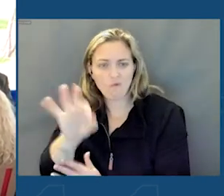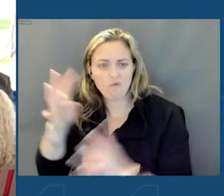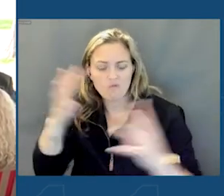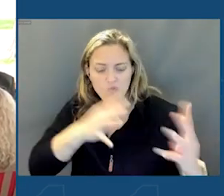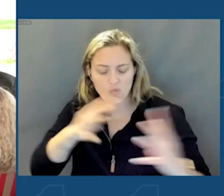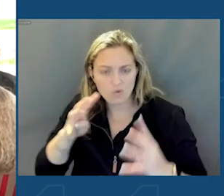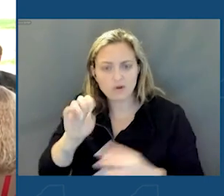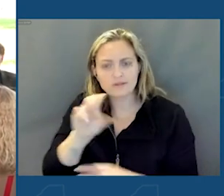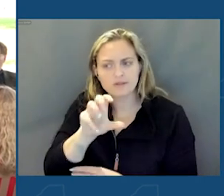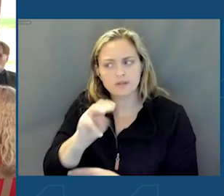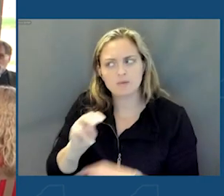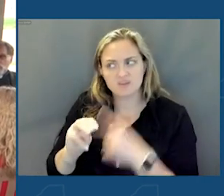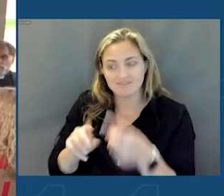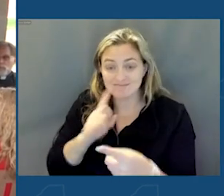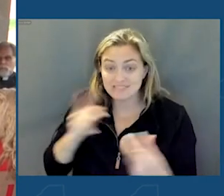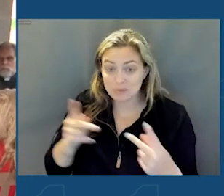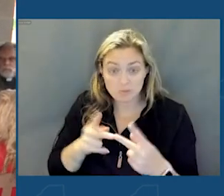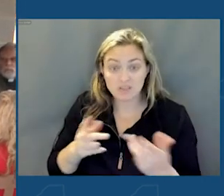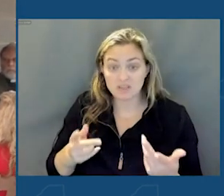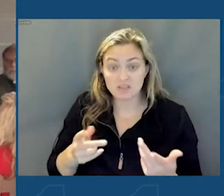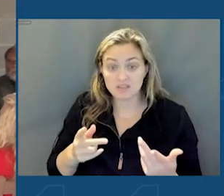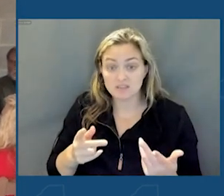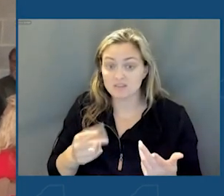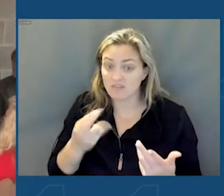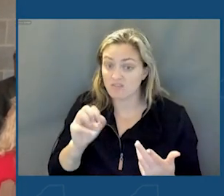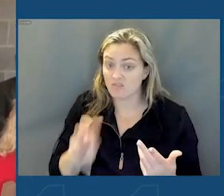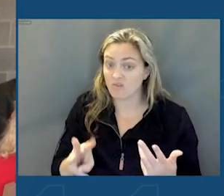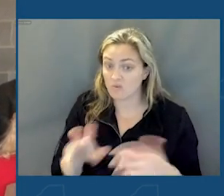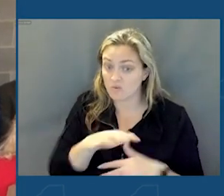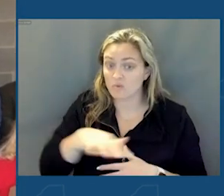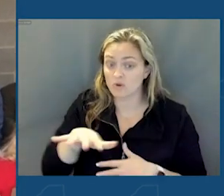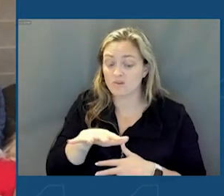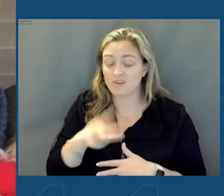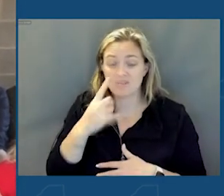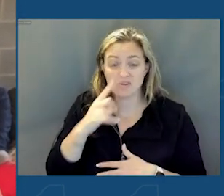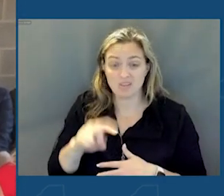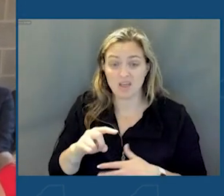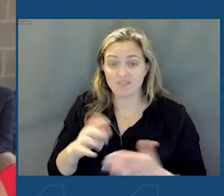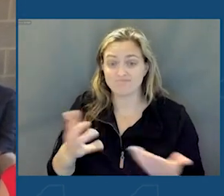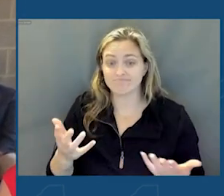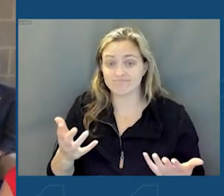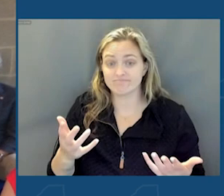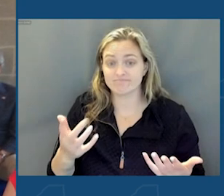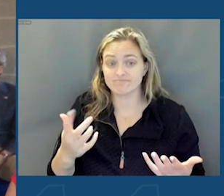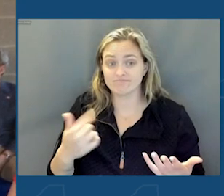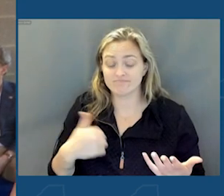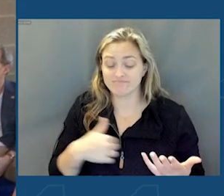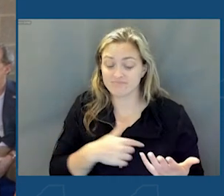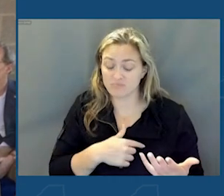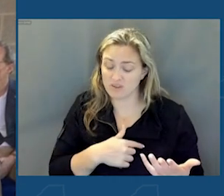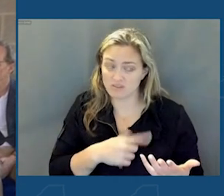Sampson is a place of hallowed ground, and for that we were